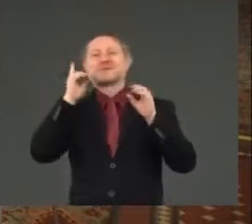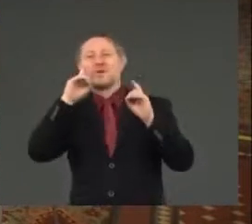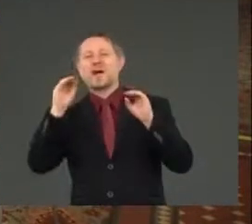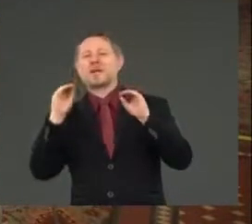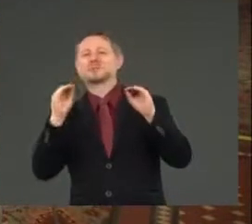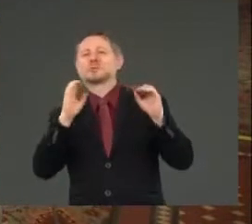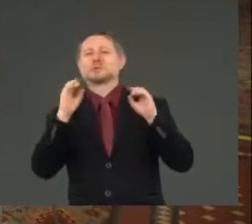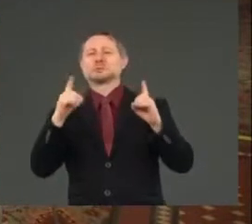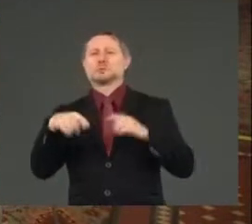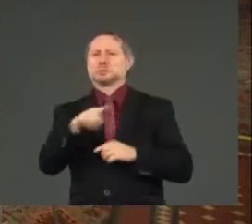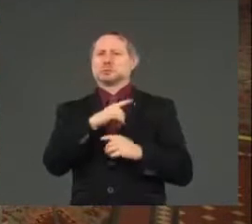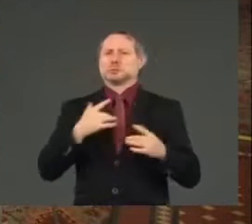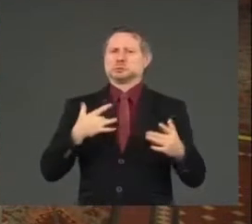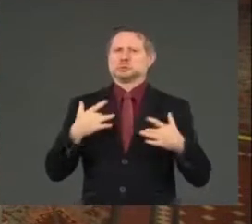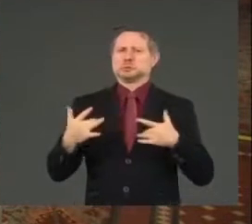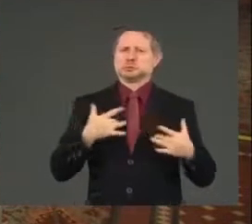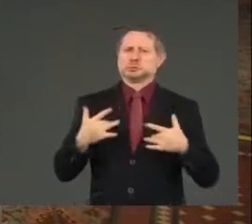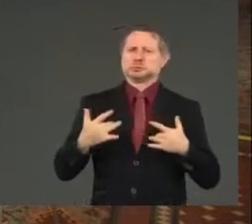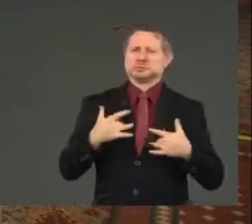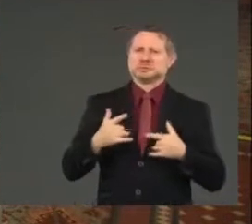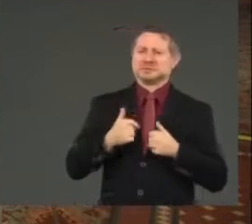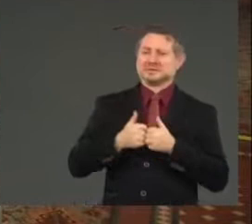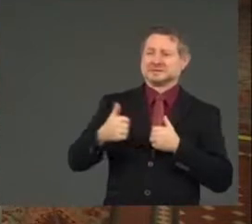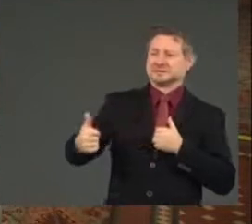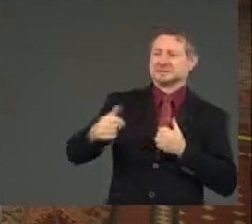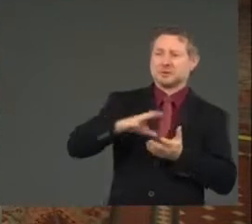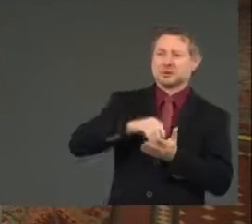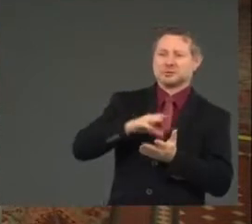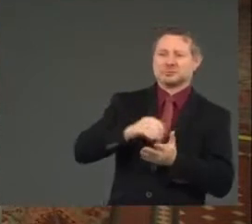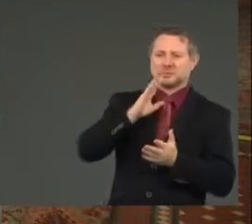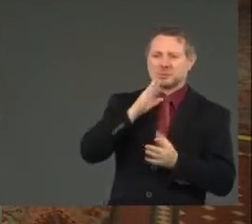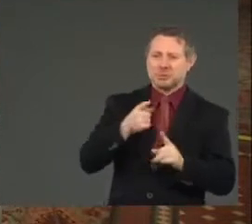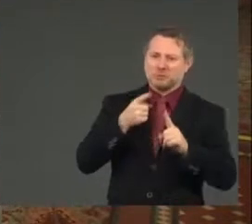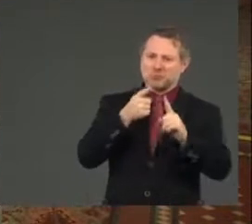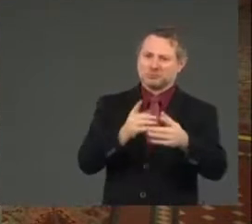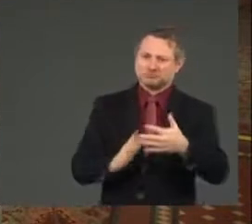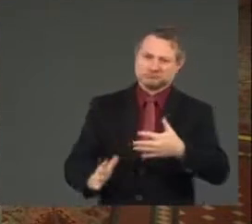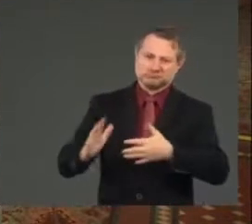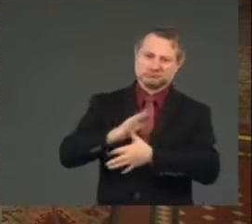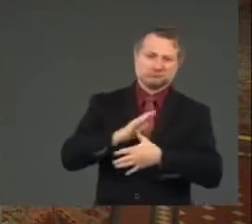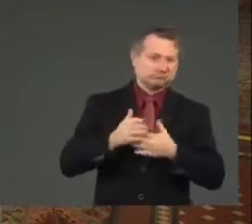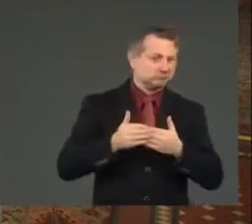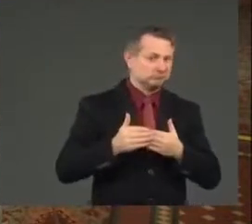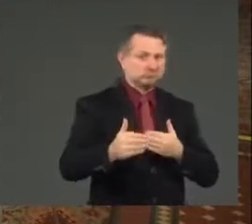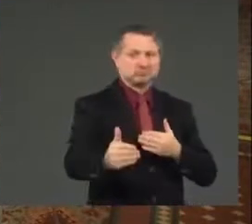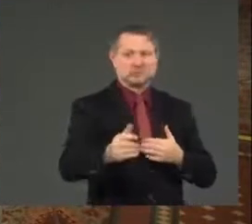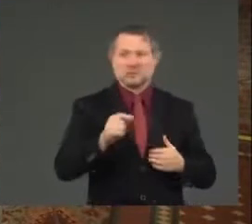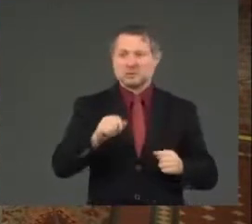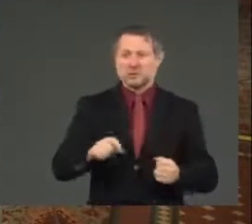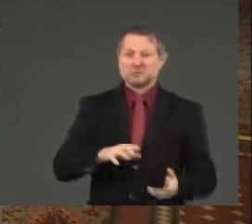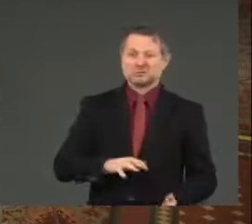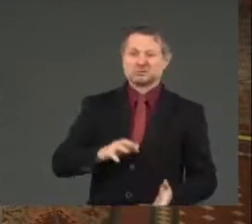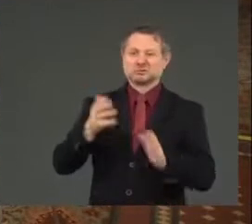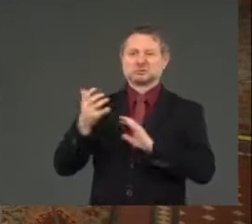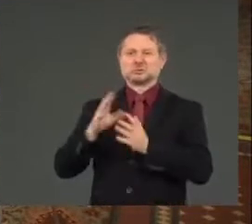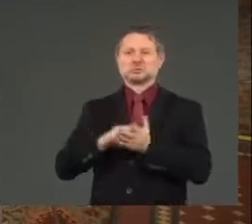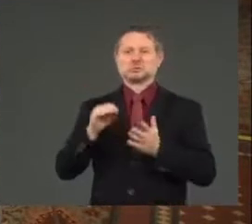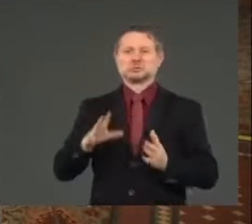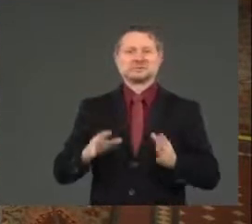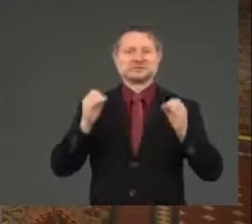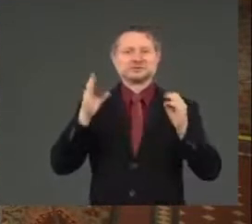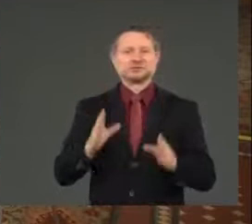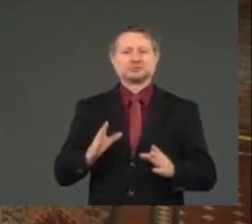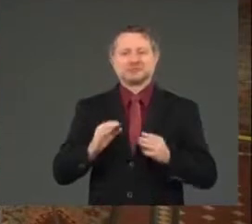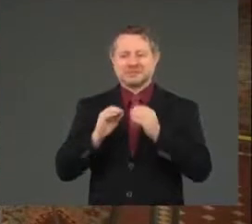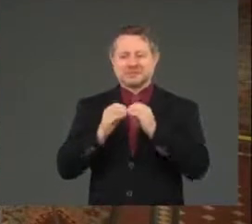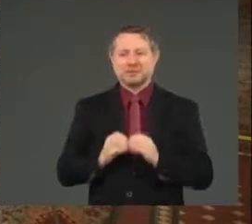concerned that distance learning is the primary objective here, integrating that more, and that could destroy the student-to-teacher ratio. A lot of